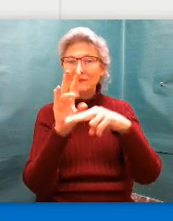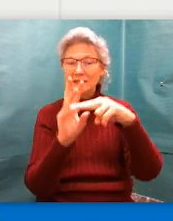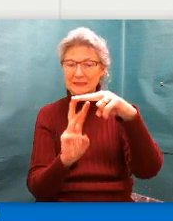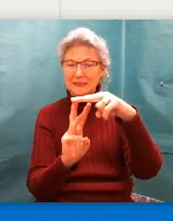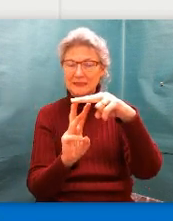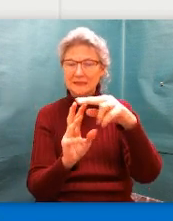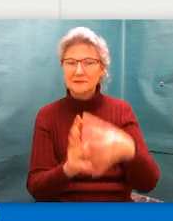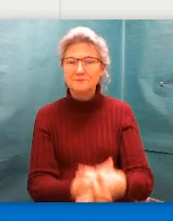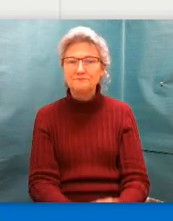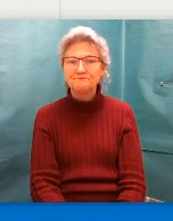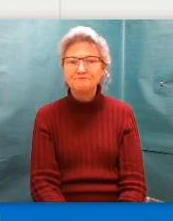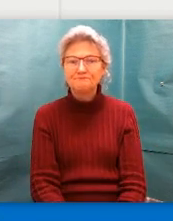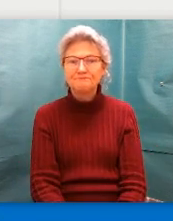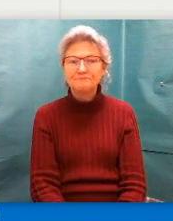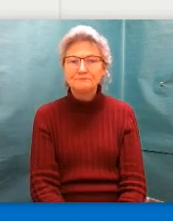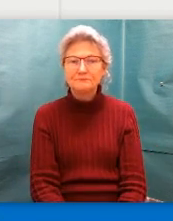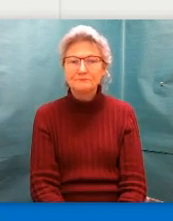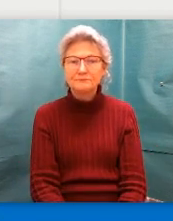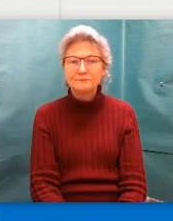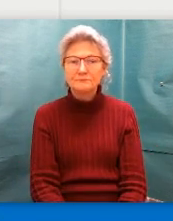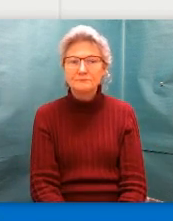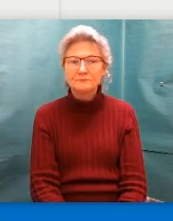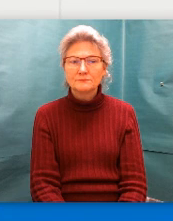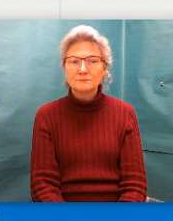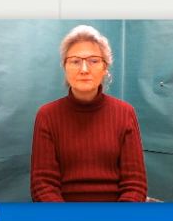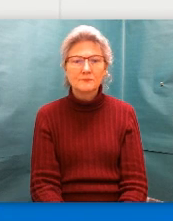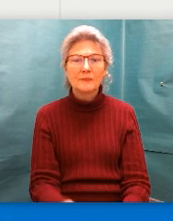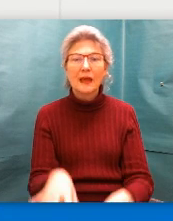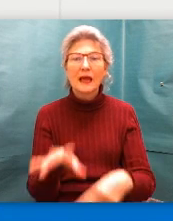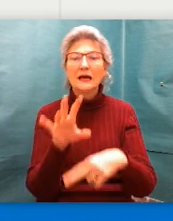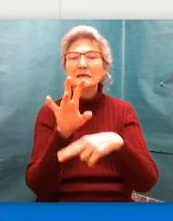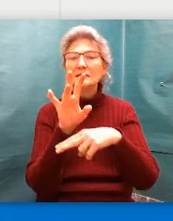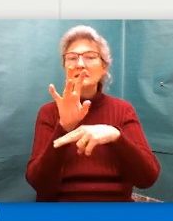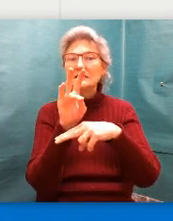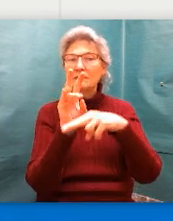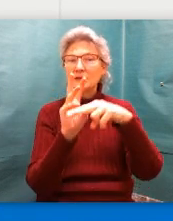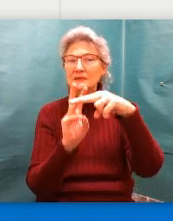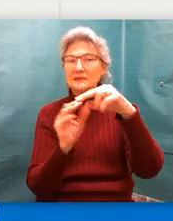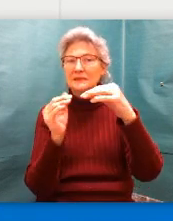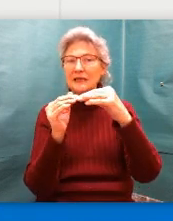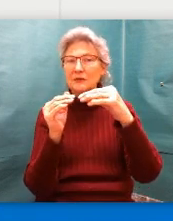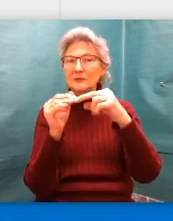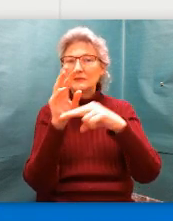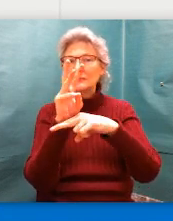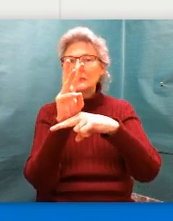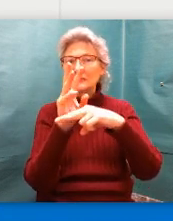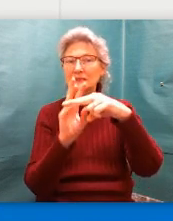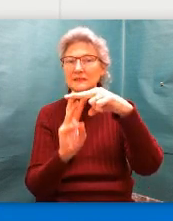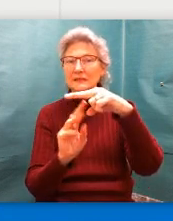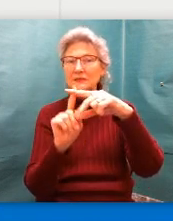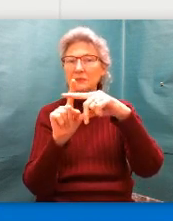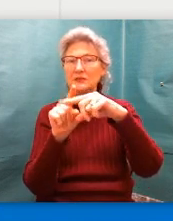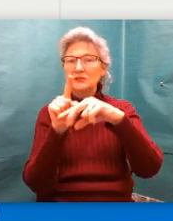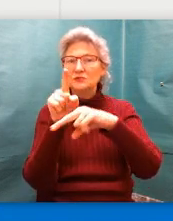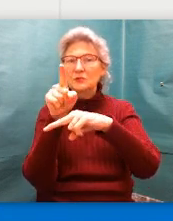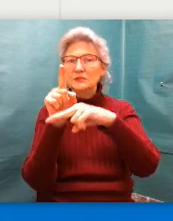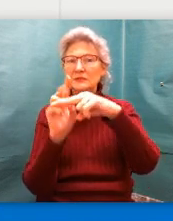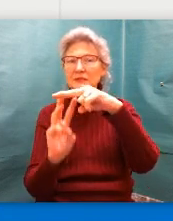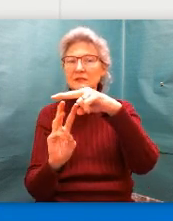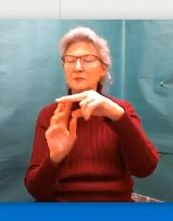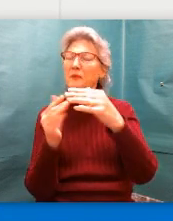7 6 to equal 6 6 plus 1 6. But before, we had a discussion